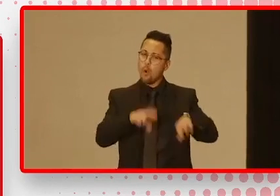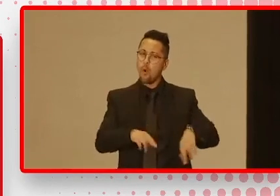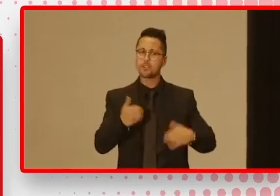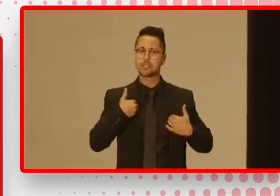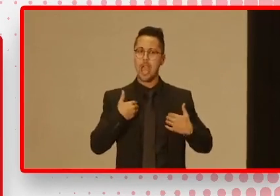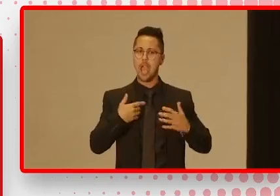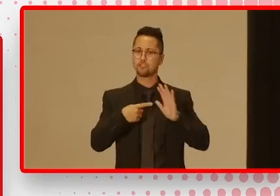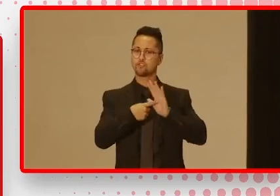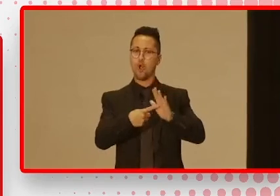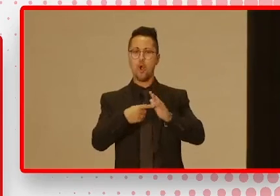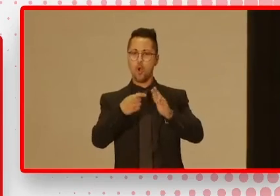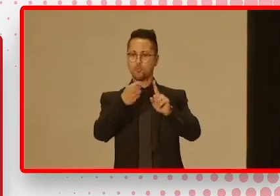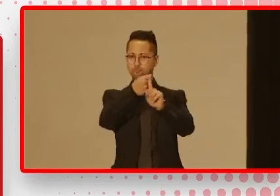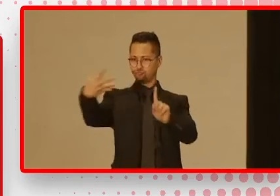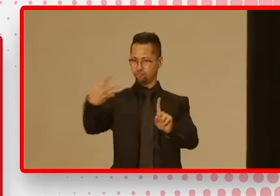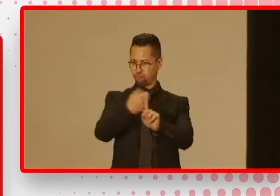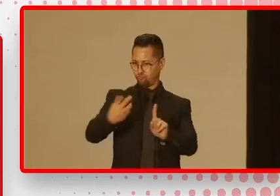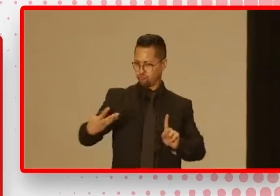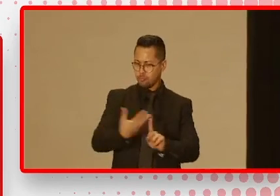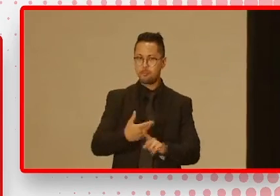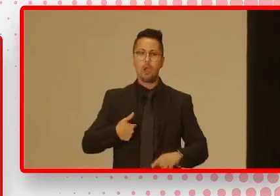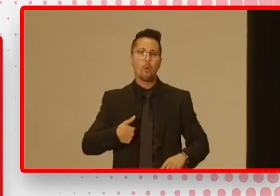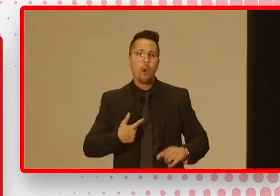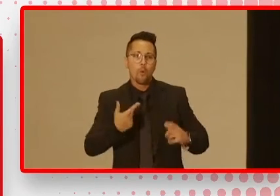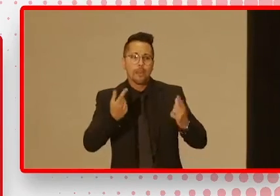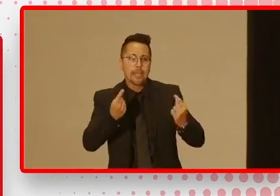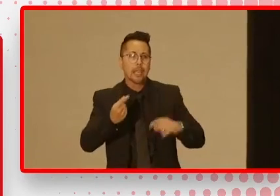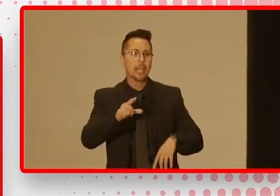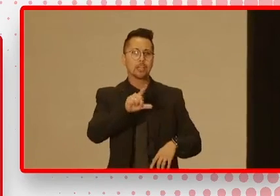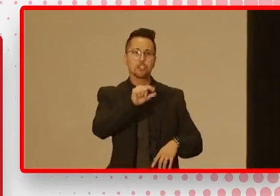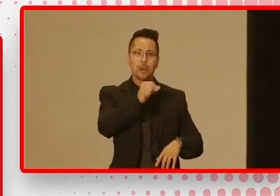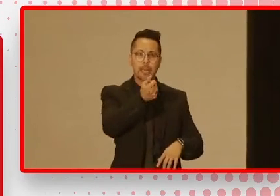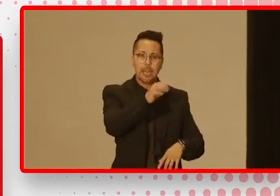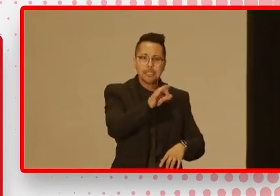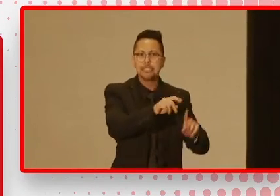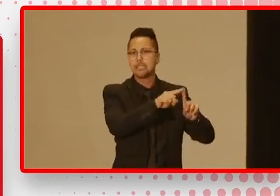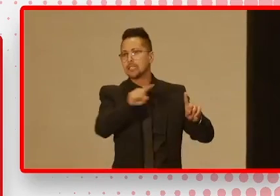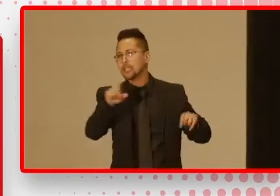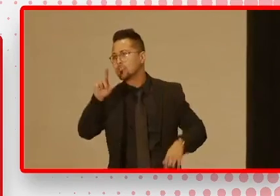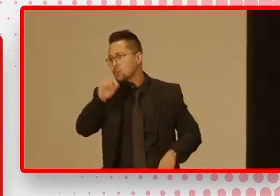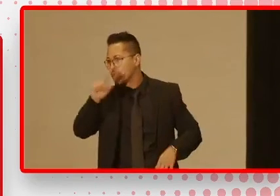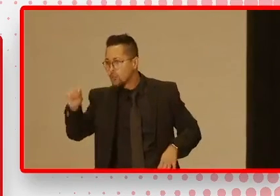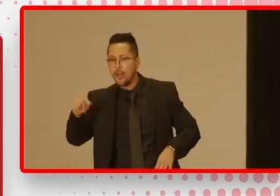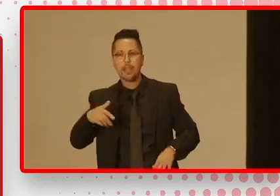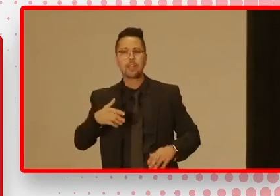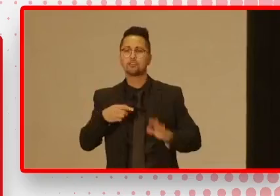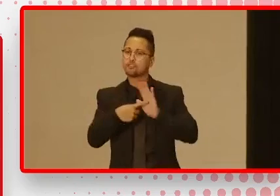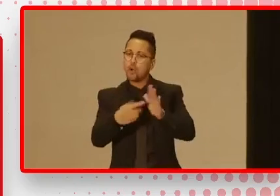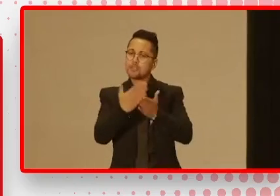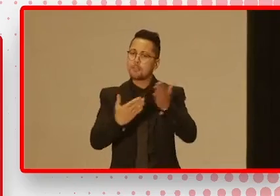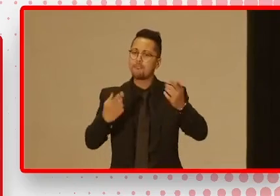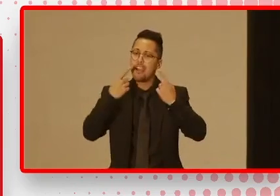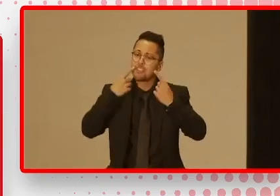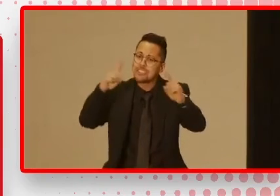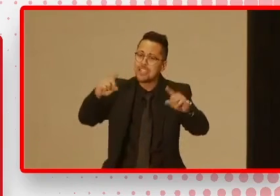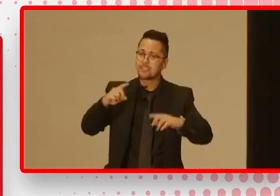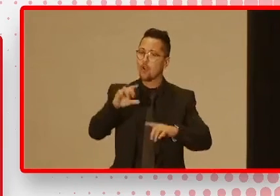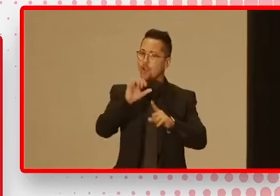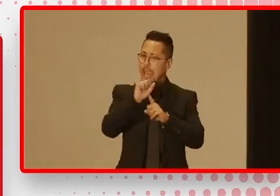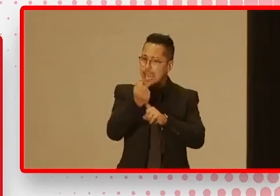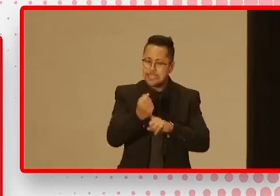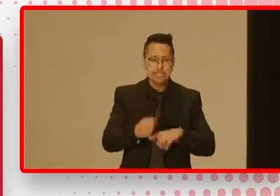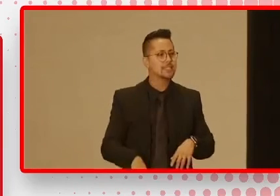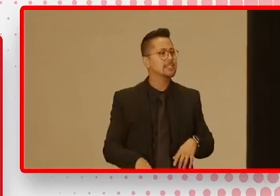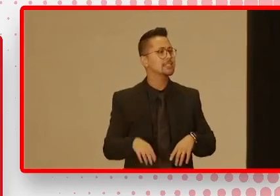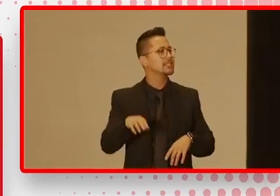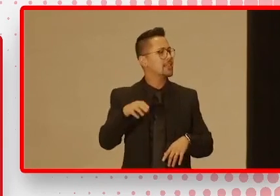of what VR did in 2019-20. It's got some of our successful cases in it. And our data, but Debbie brought some of